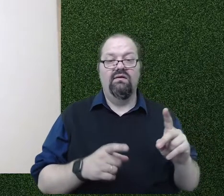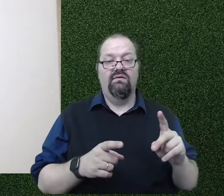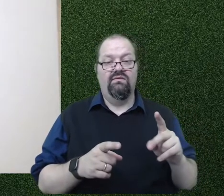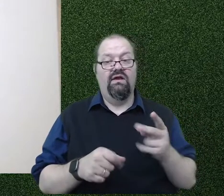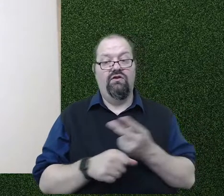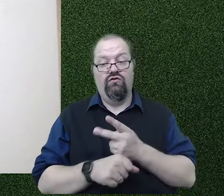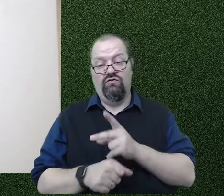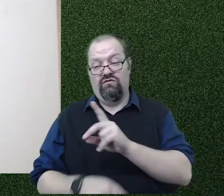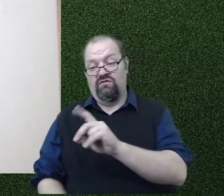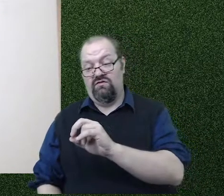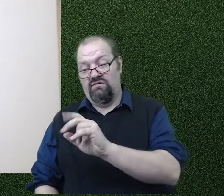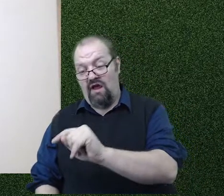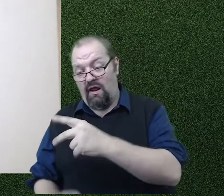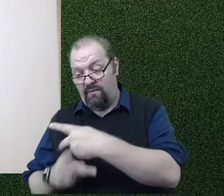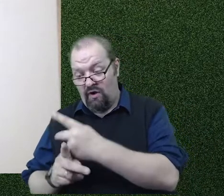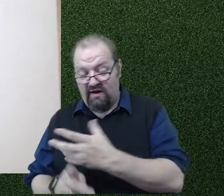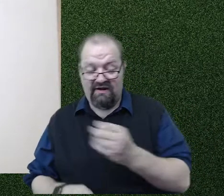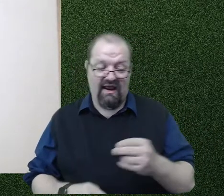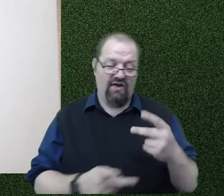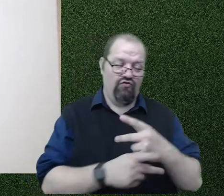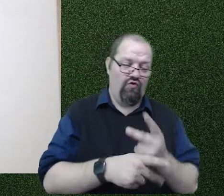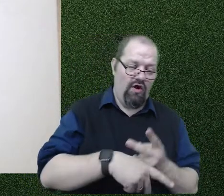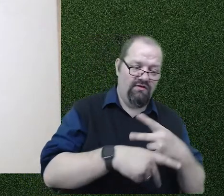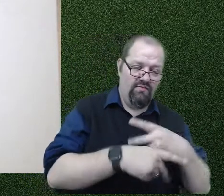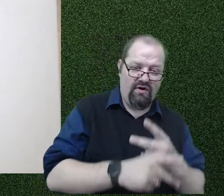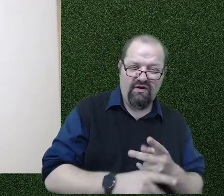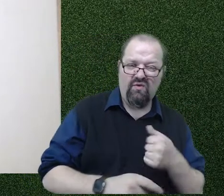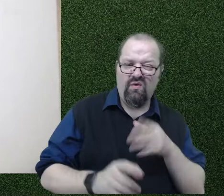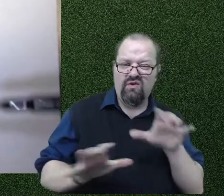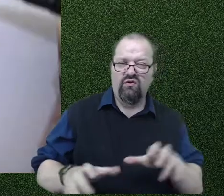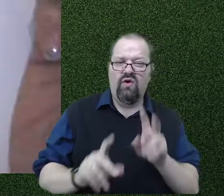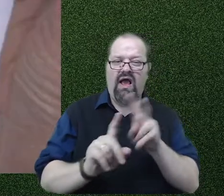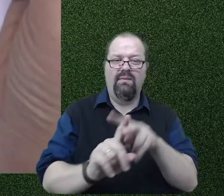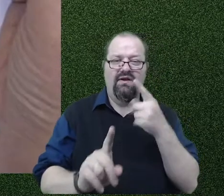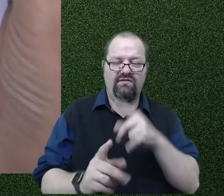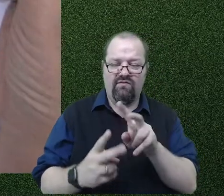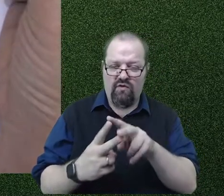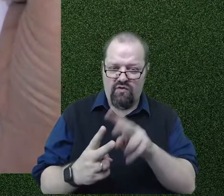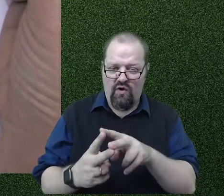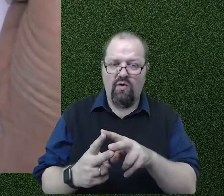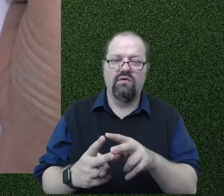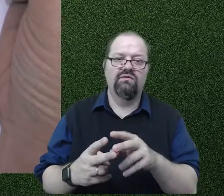product. So we'll do some applications of those in other videos.